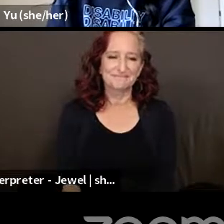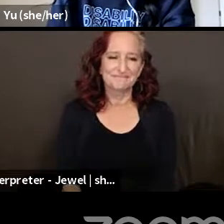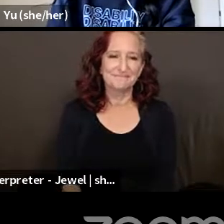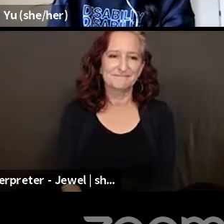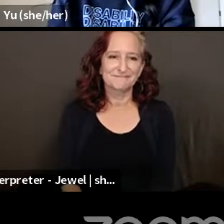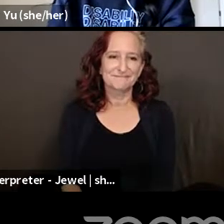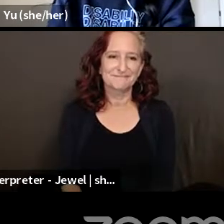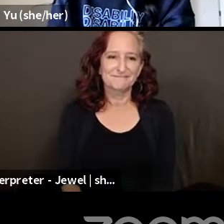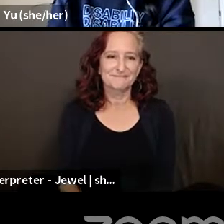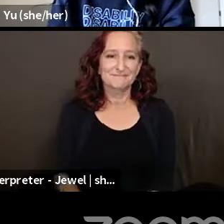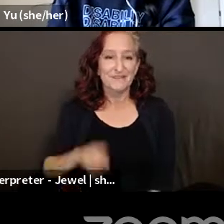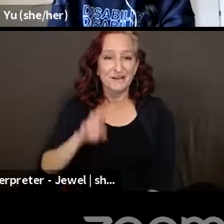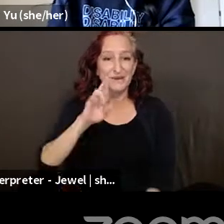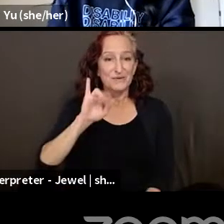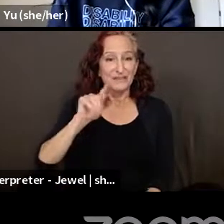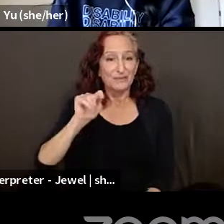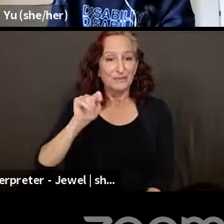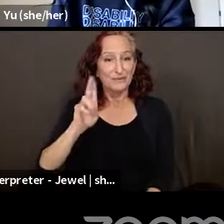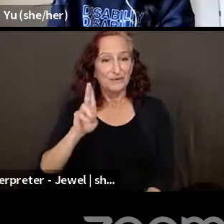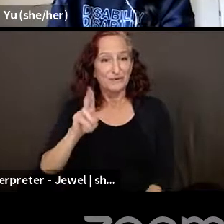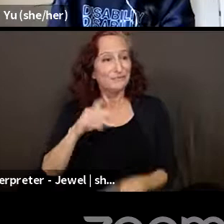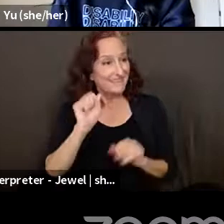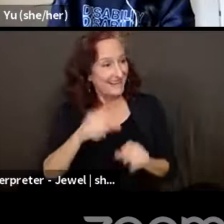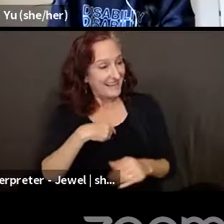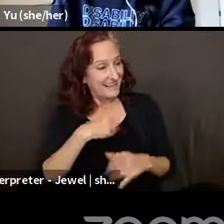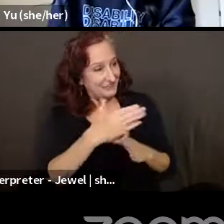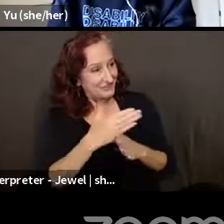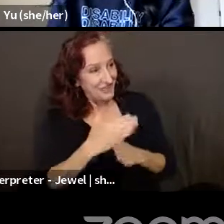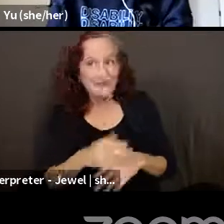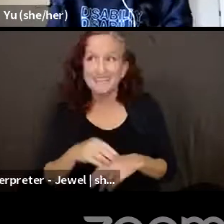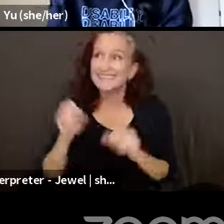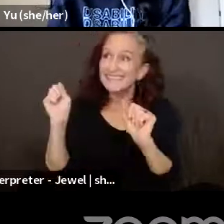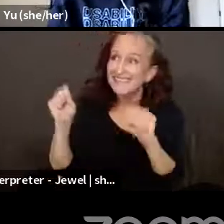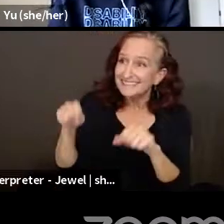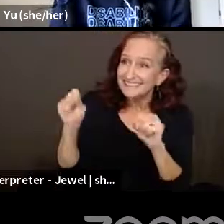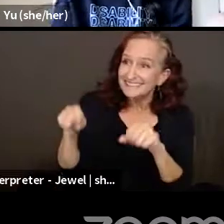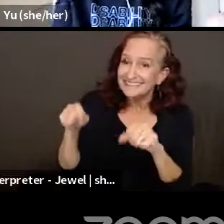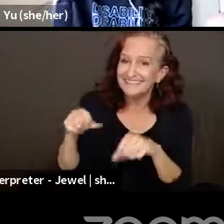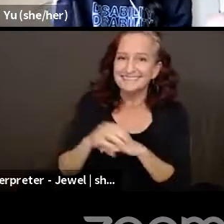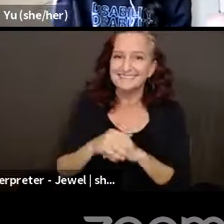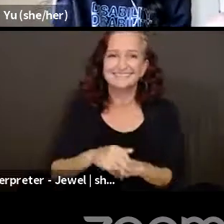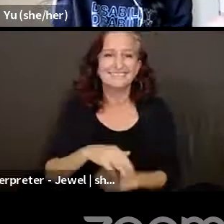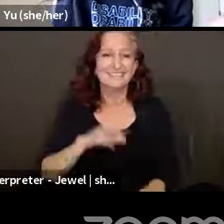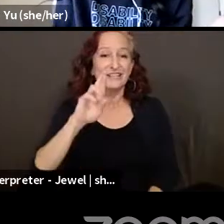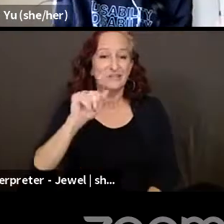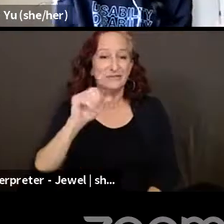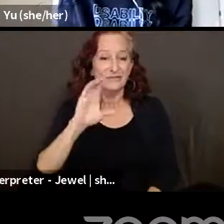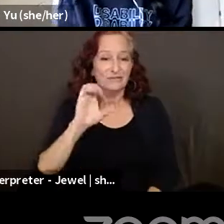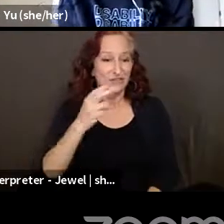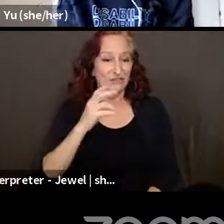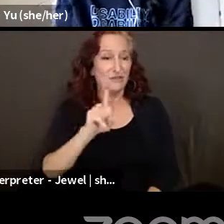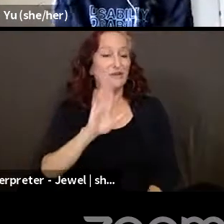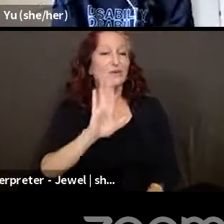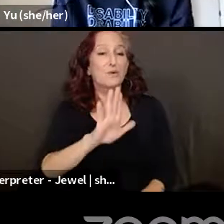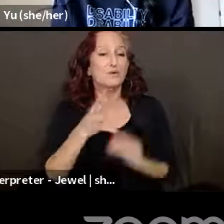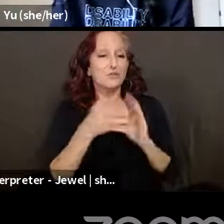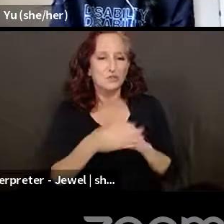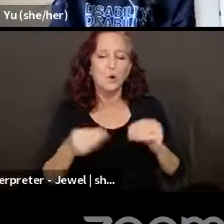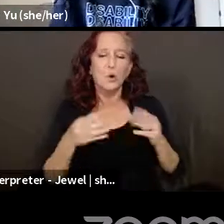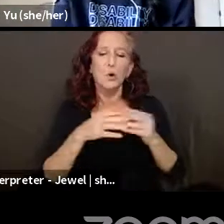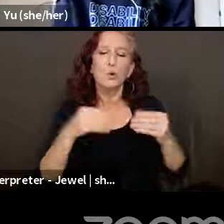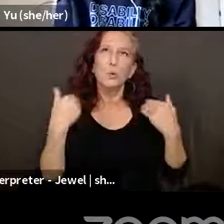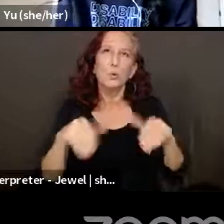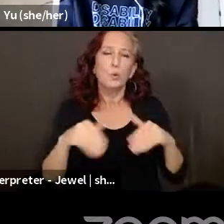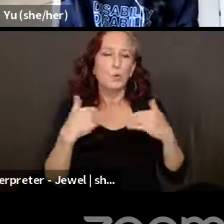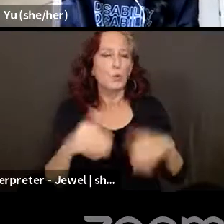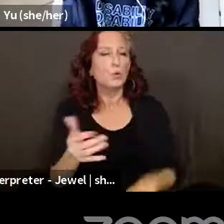Melinda, would you like me to share? I would love for you to share. Well, Rachel, your story really resonates with me because I had something similar